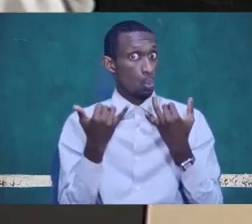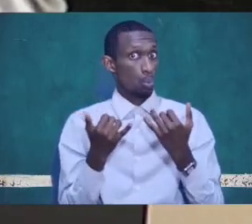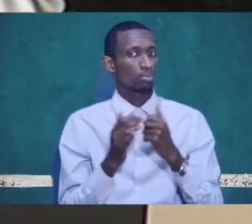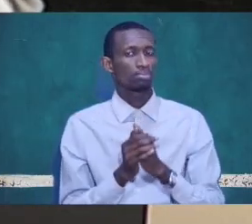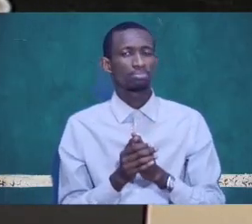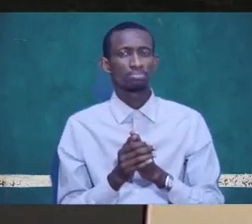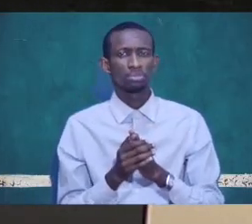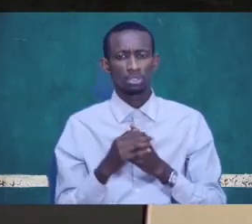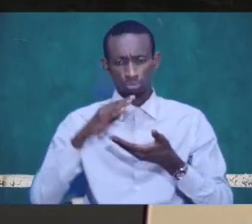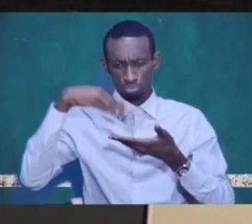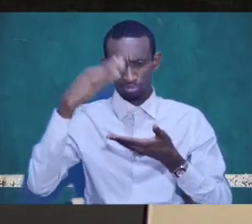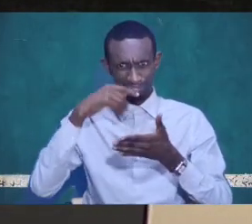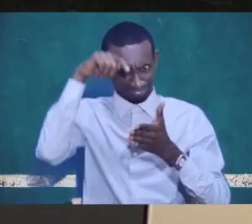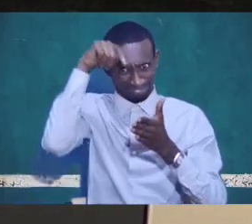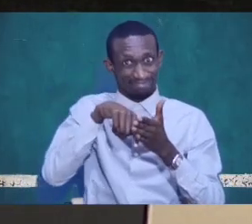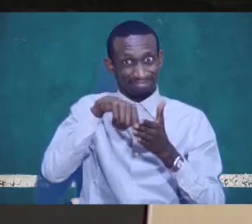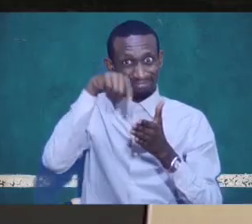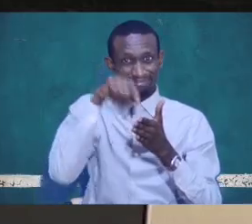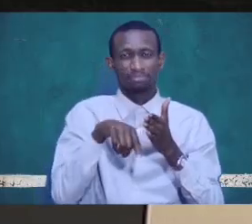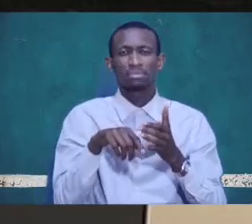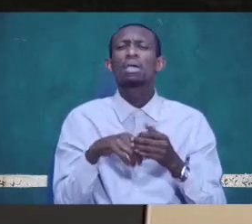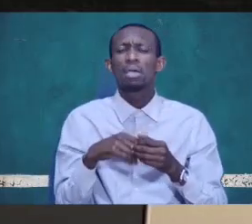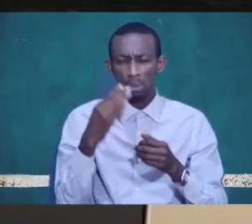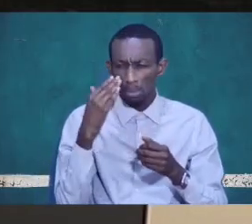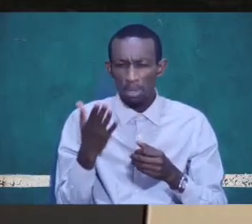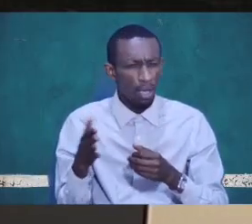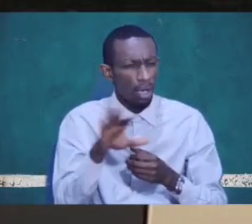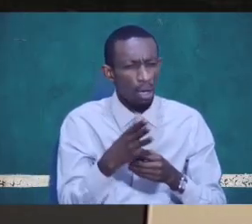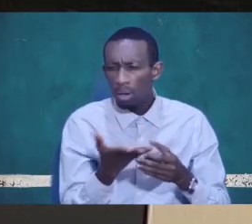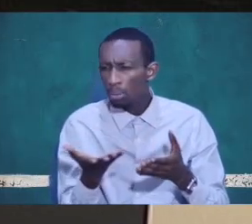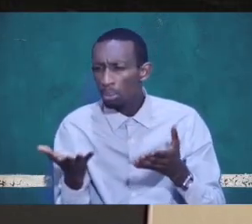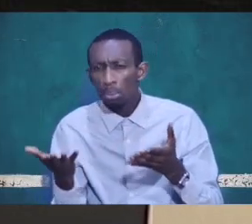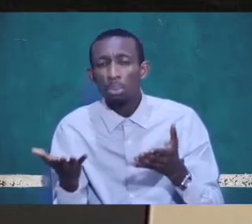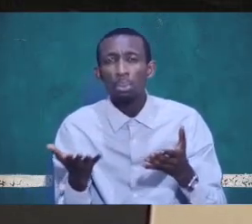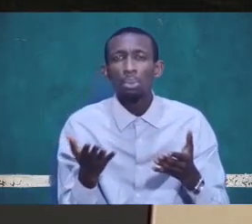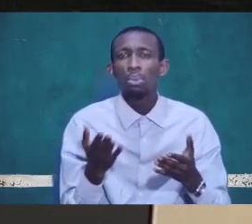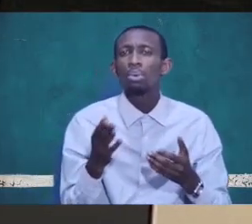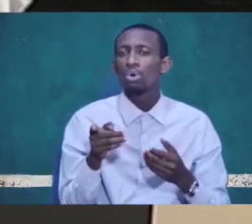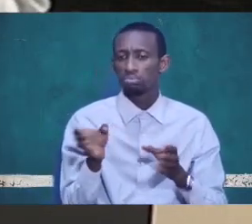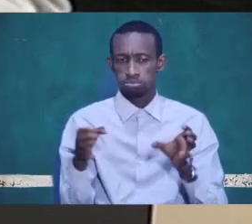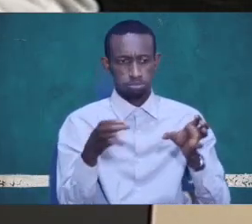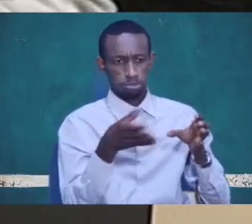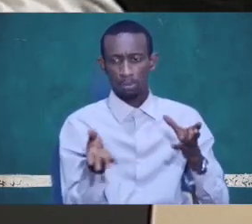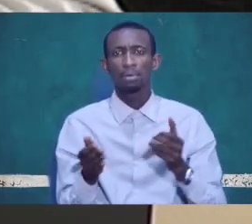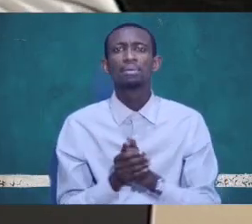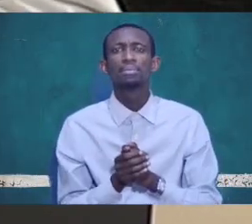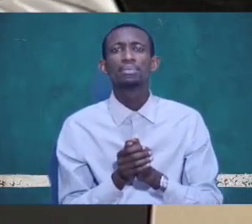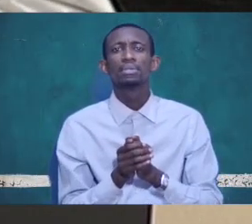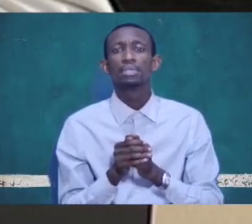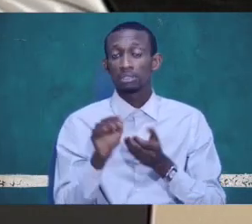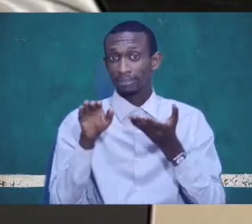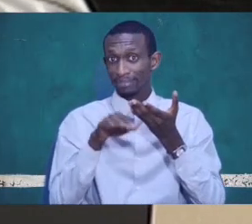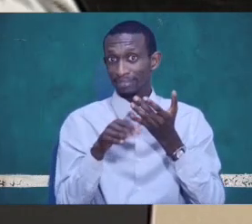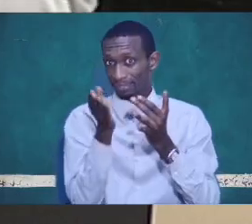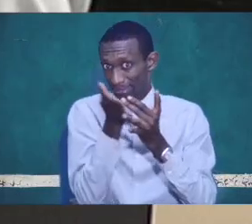go deep and find the location of those particles, how some of those particles, the subatomic particles